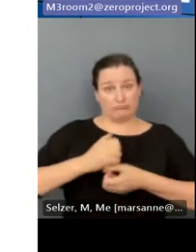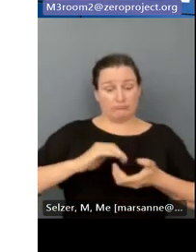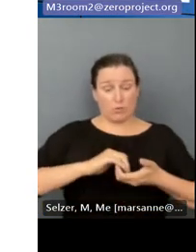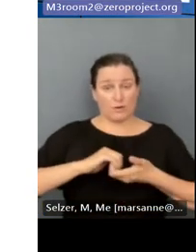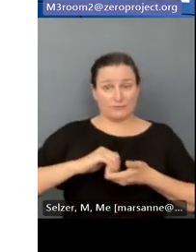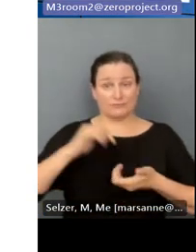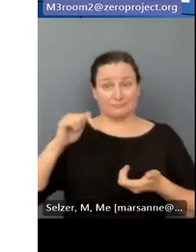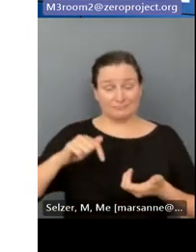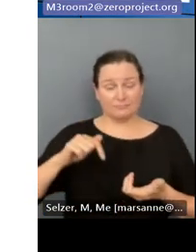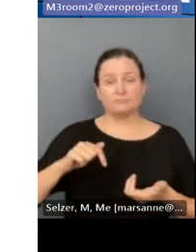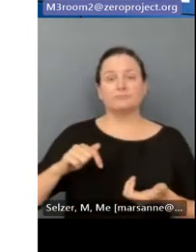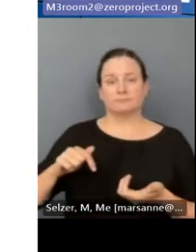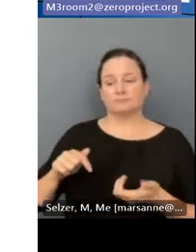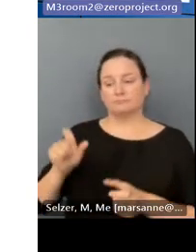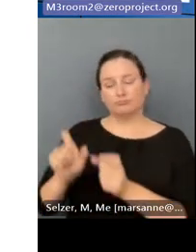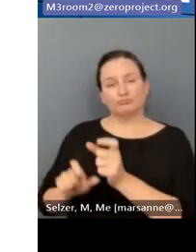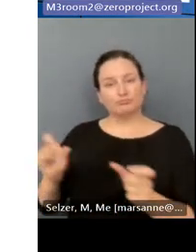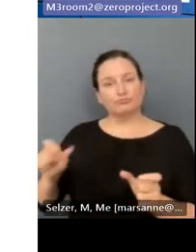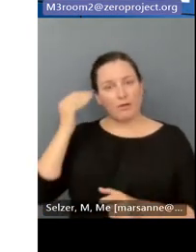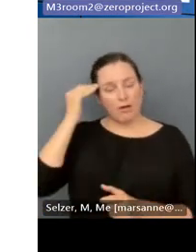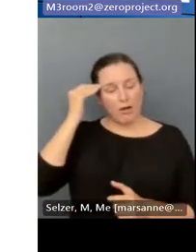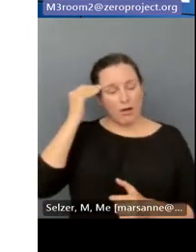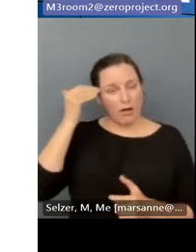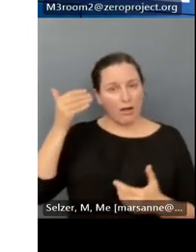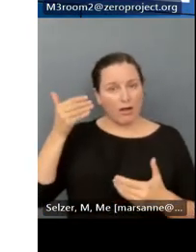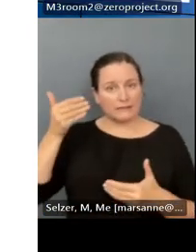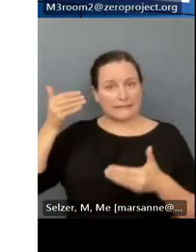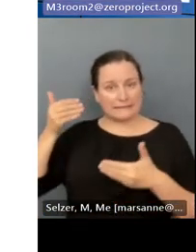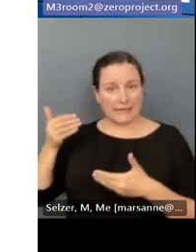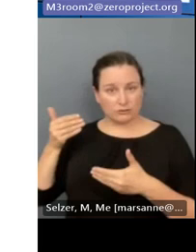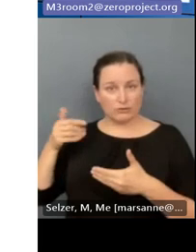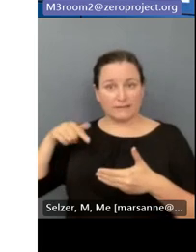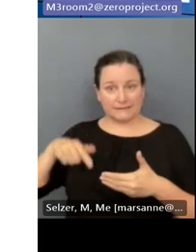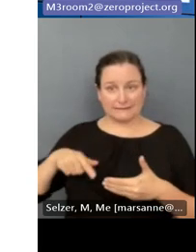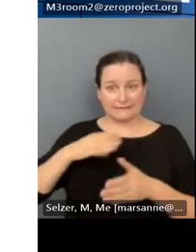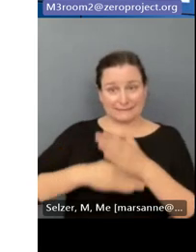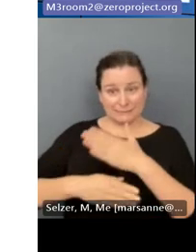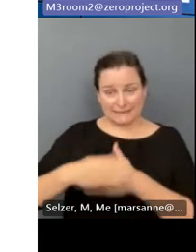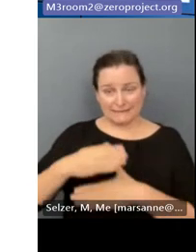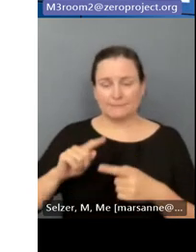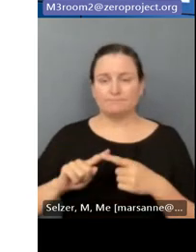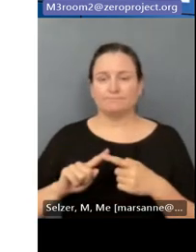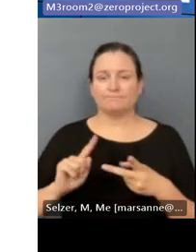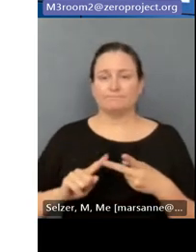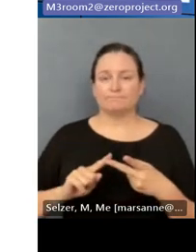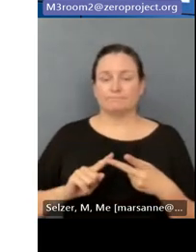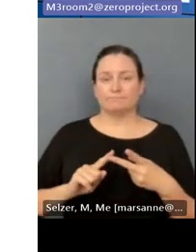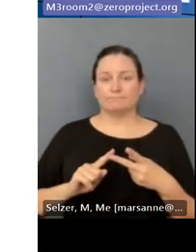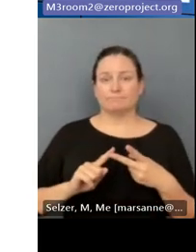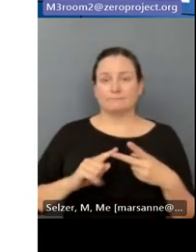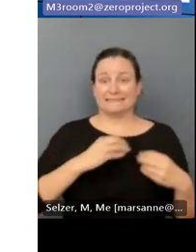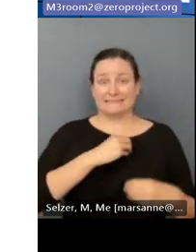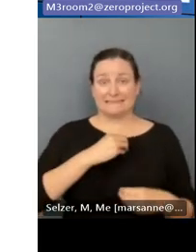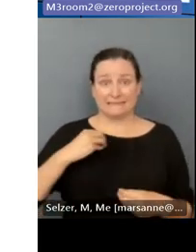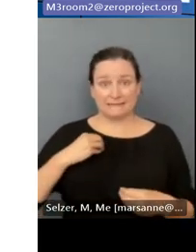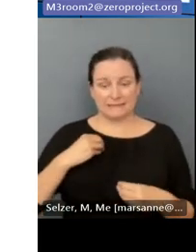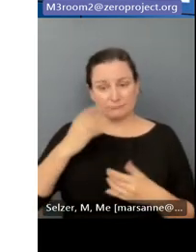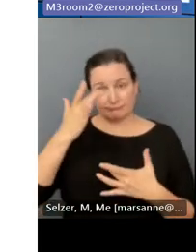rare disease, and autism. But today, my description,